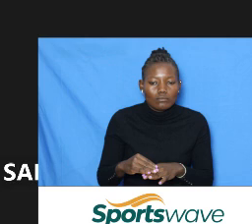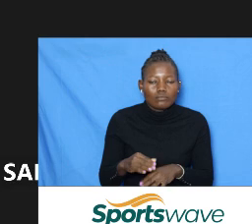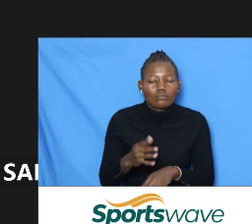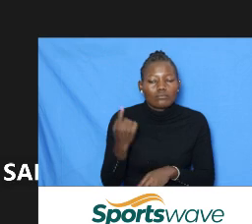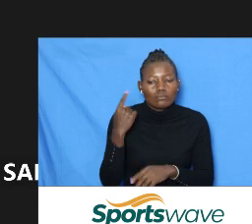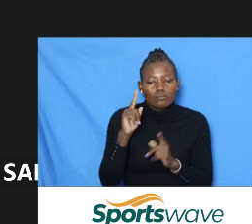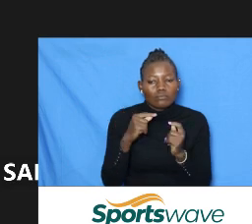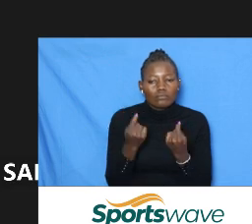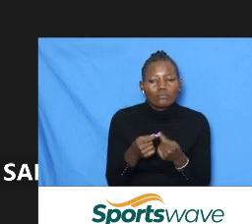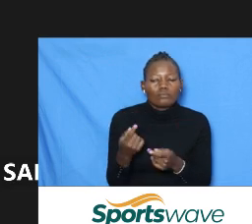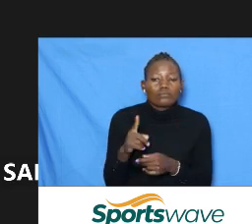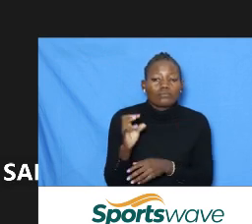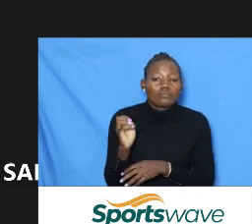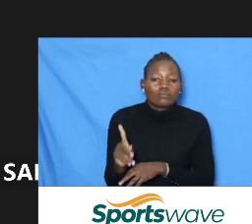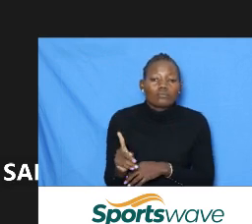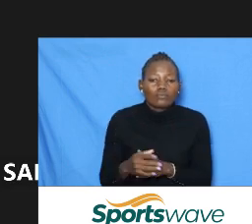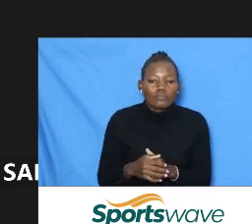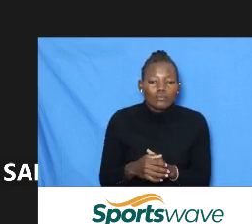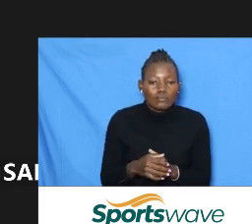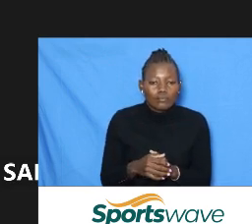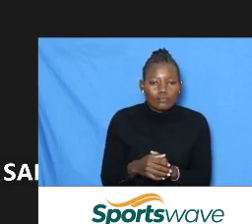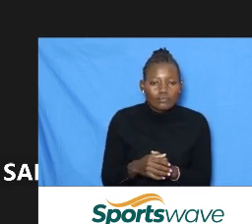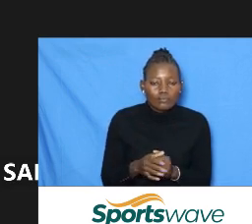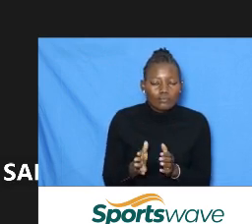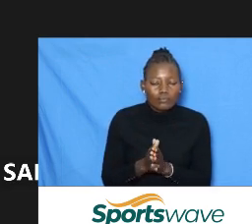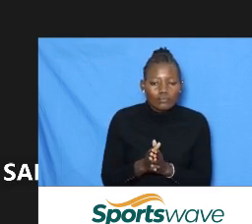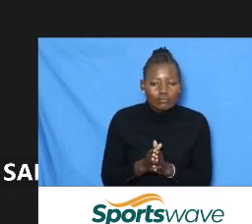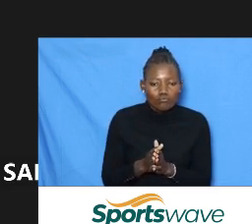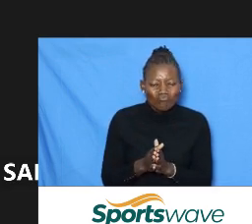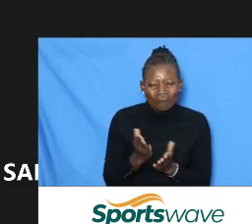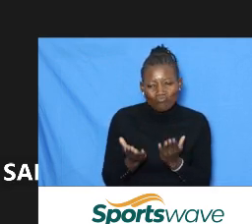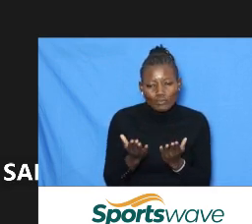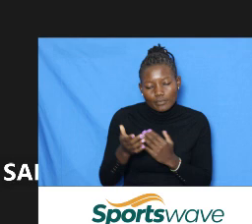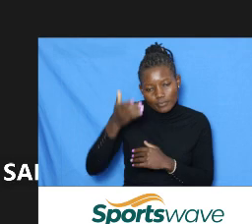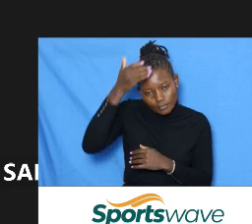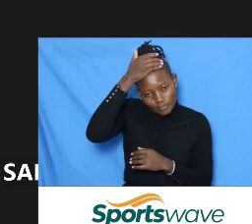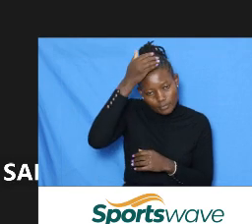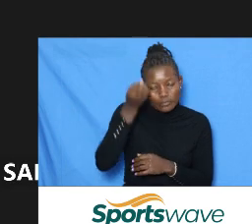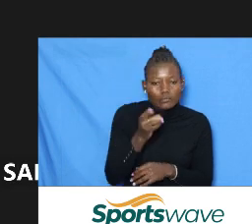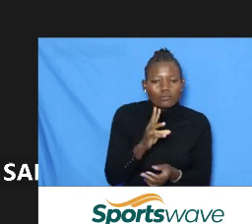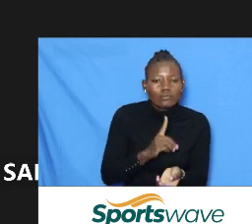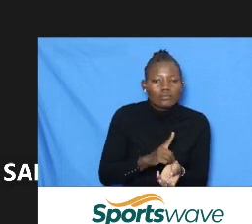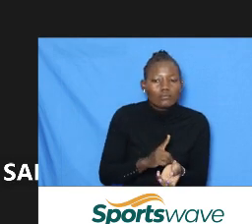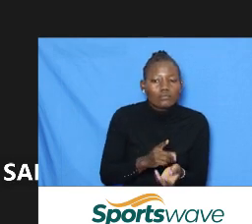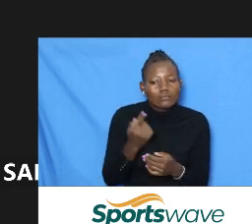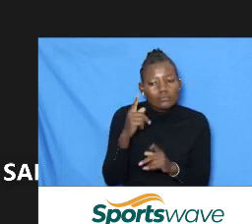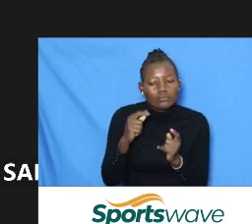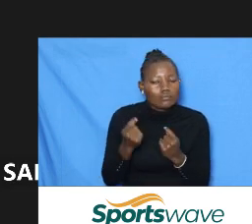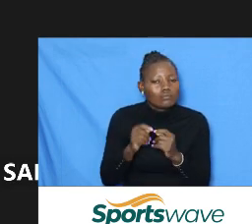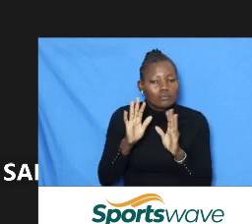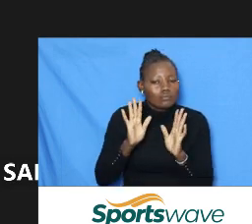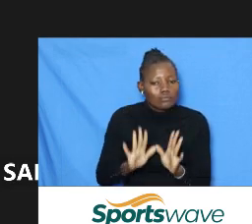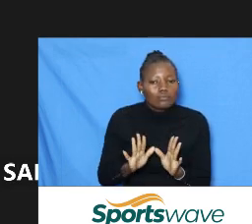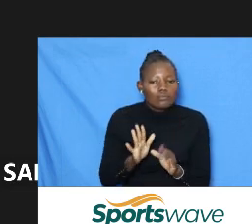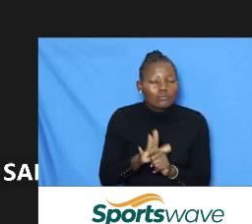team. Okay, and other than a physiotherapist, either get a nurse or a doctor on your team. It is very important. And